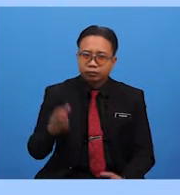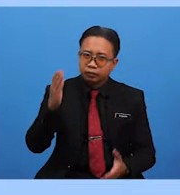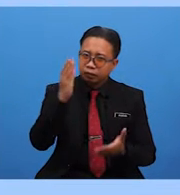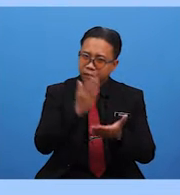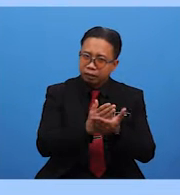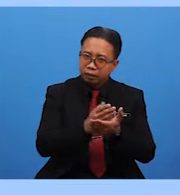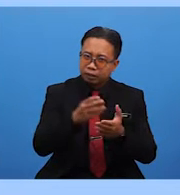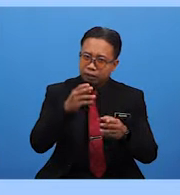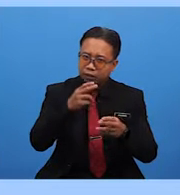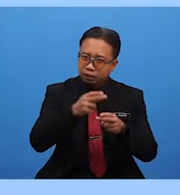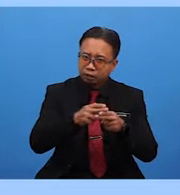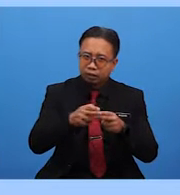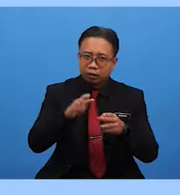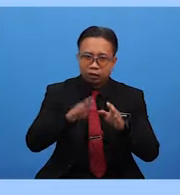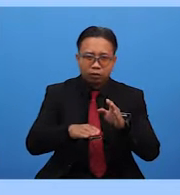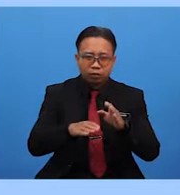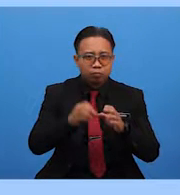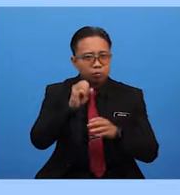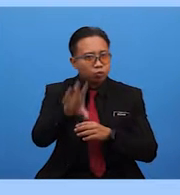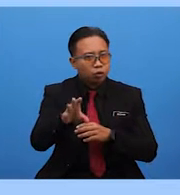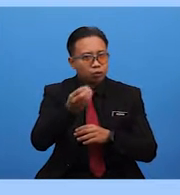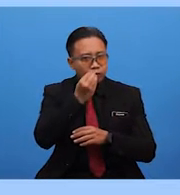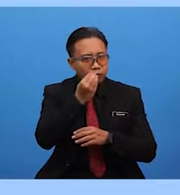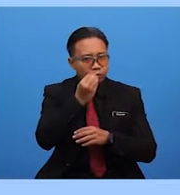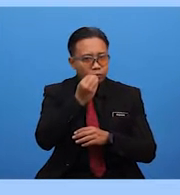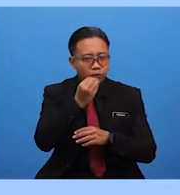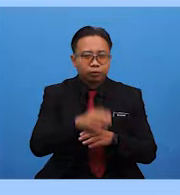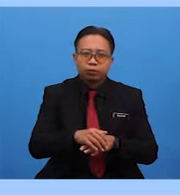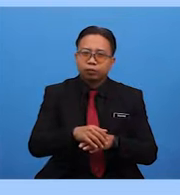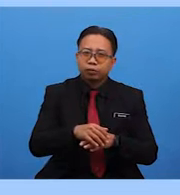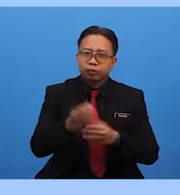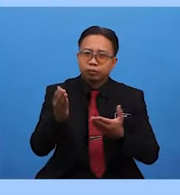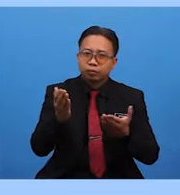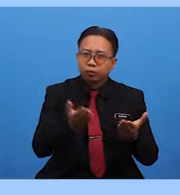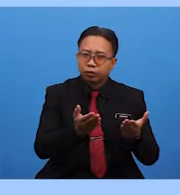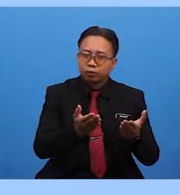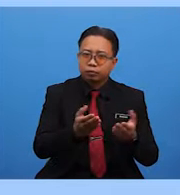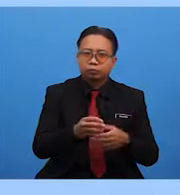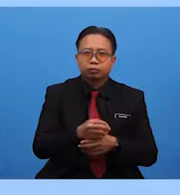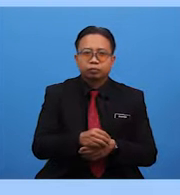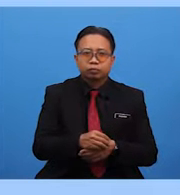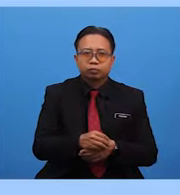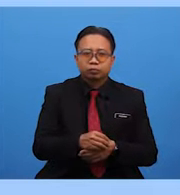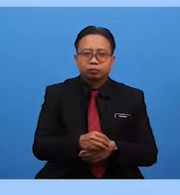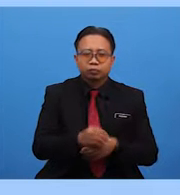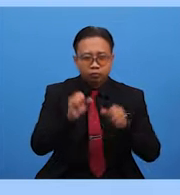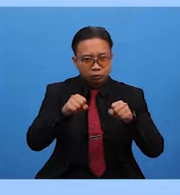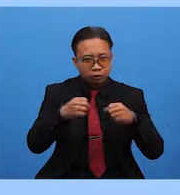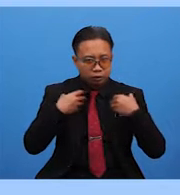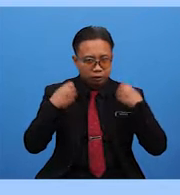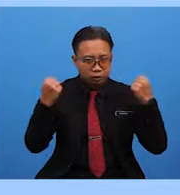Cutting down on food intake and binging on snacks can help someone to be healthy.